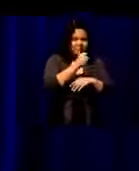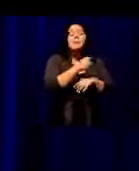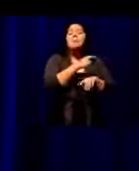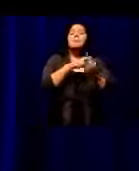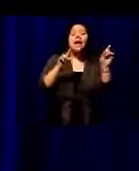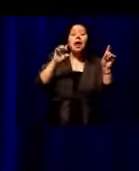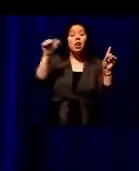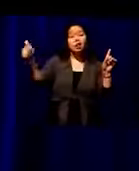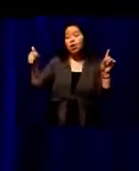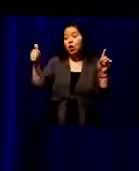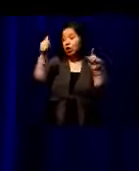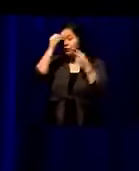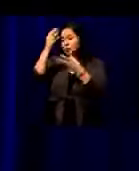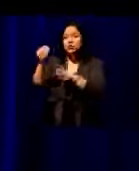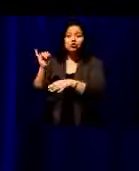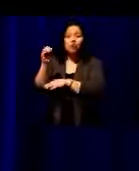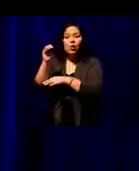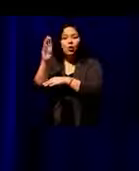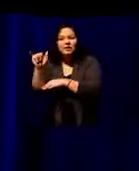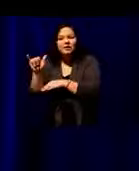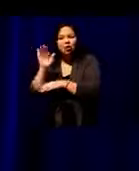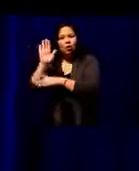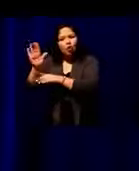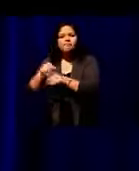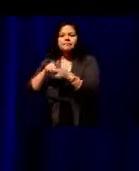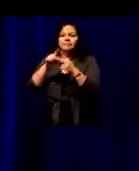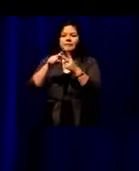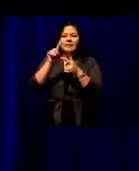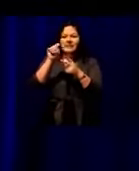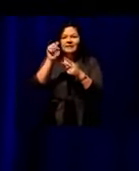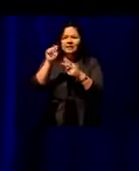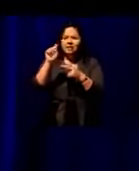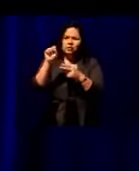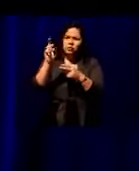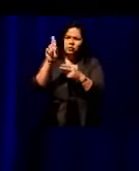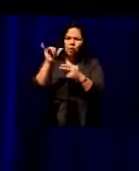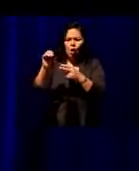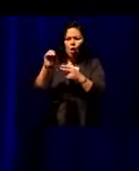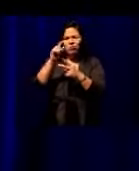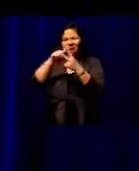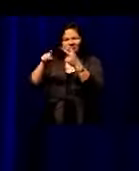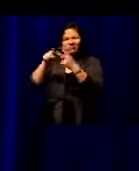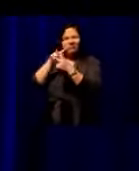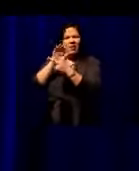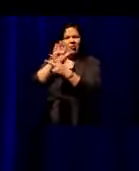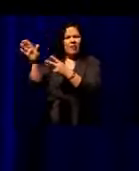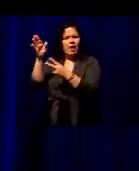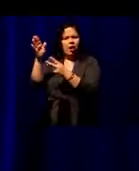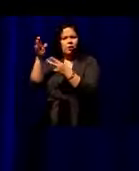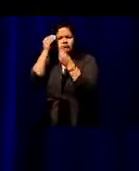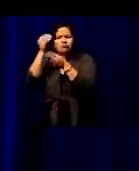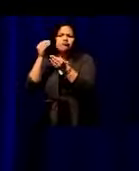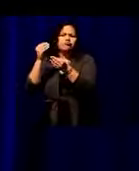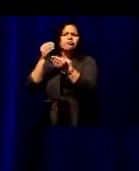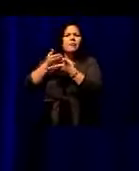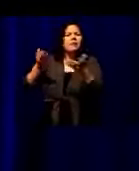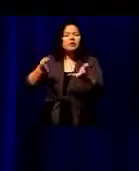content, such as what Joyce is putting together and Tetsuro is putting together, that will be available to